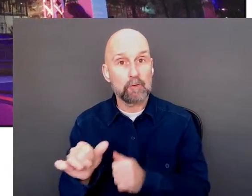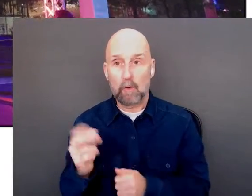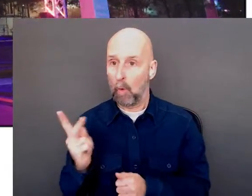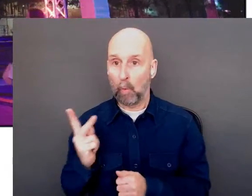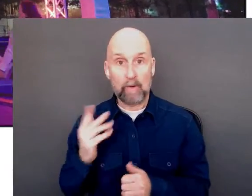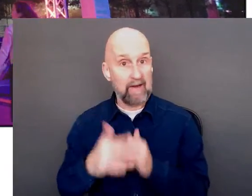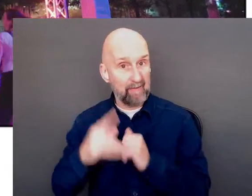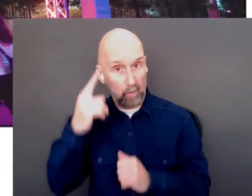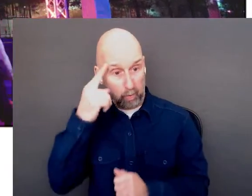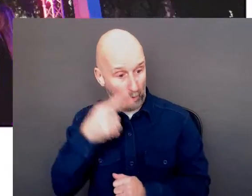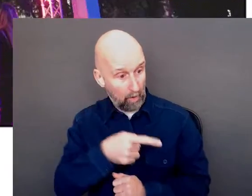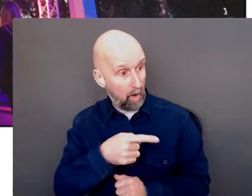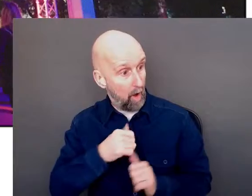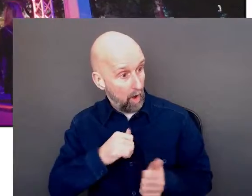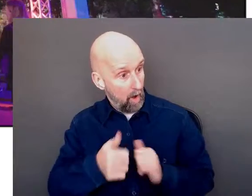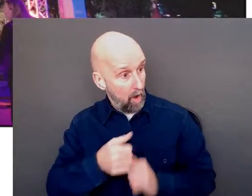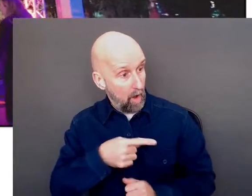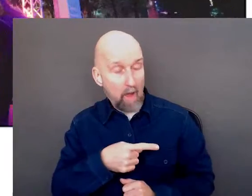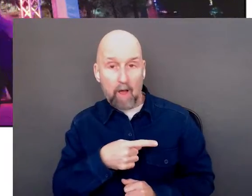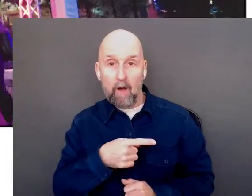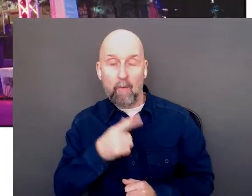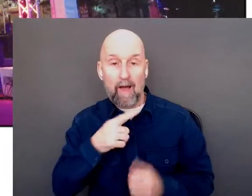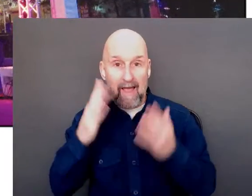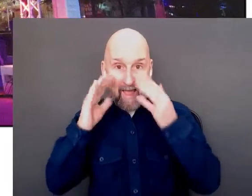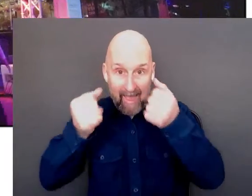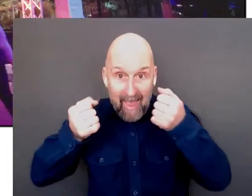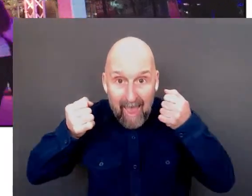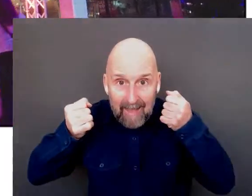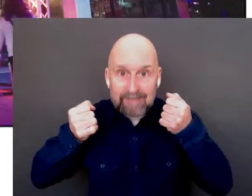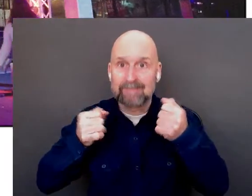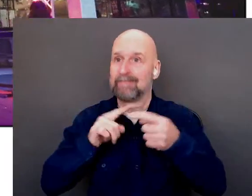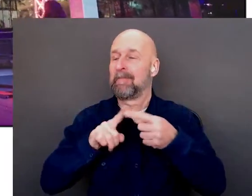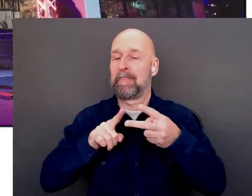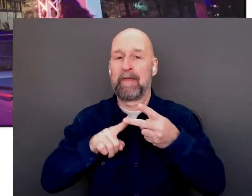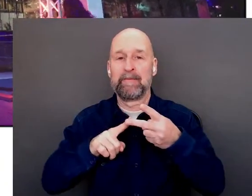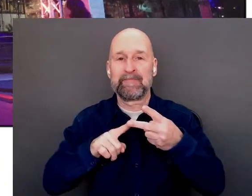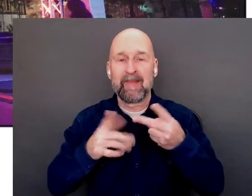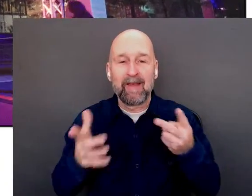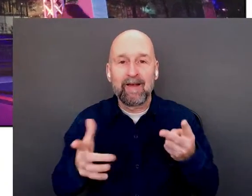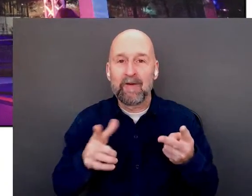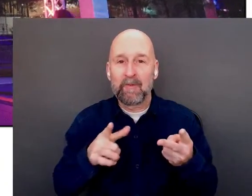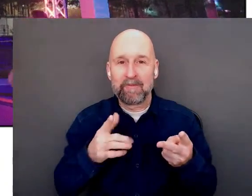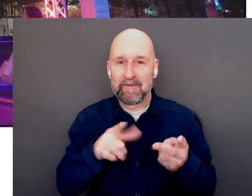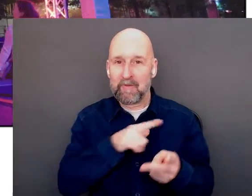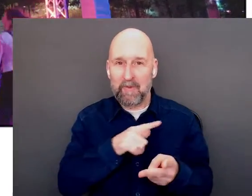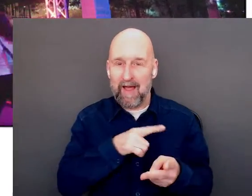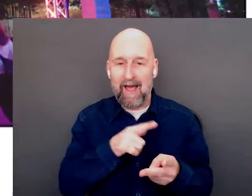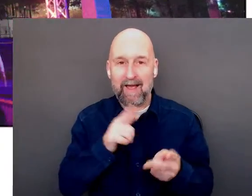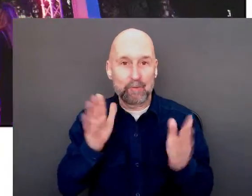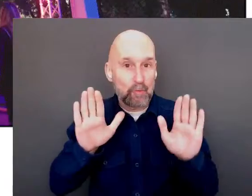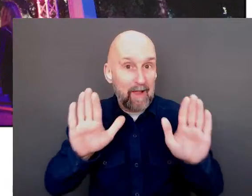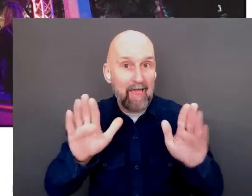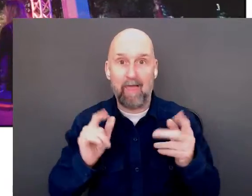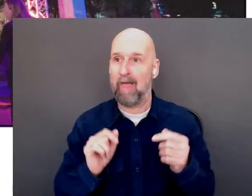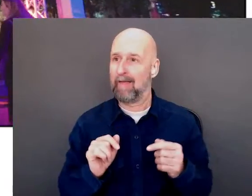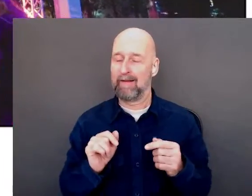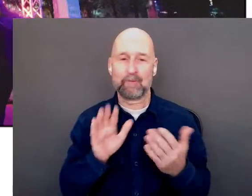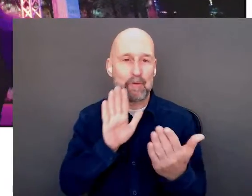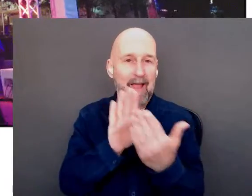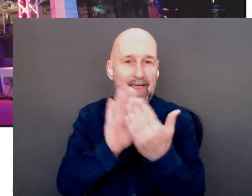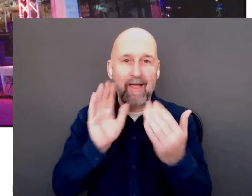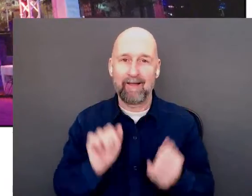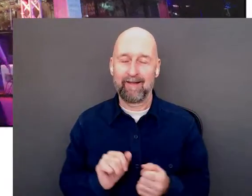at first. So they will put their head into it, they will touch both together, and so that's a fun fact.